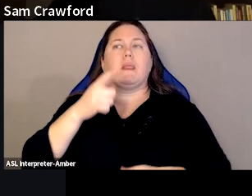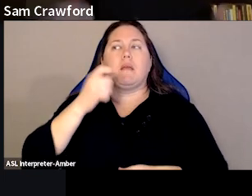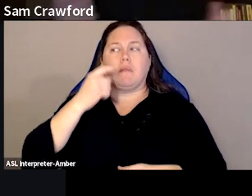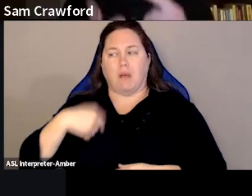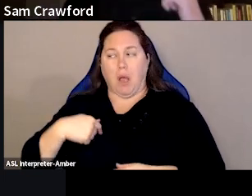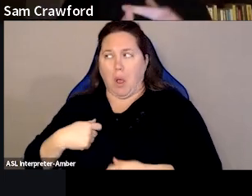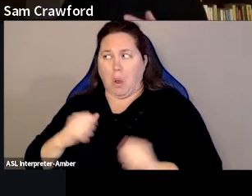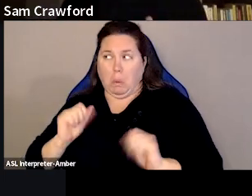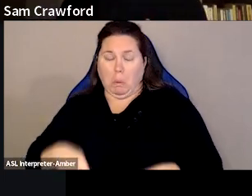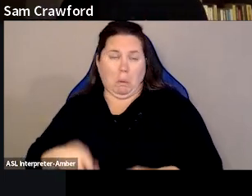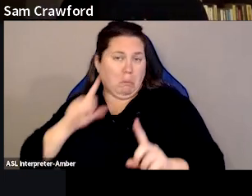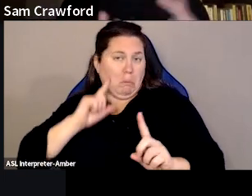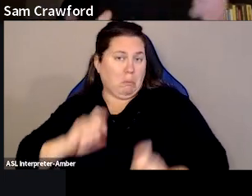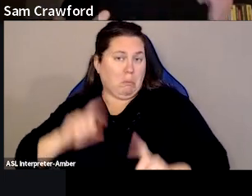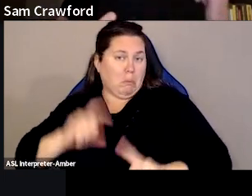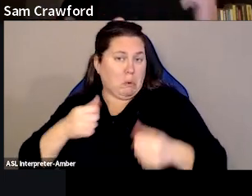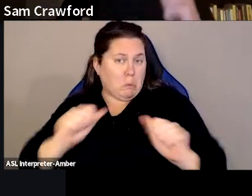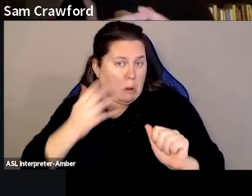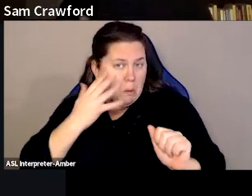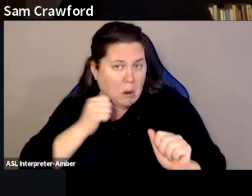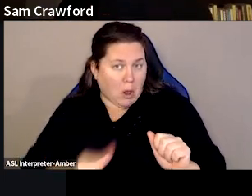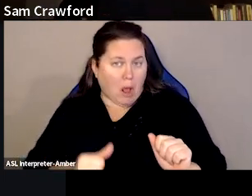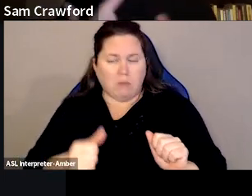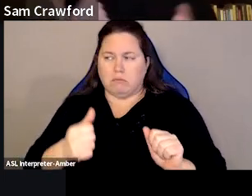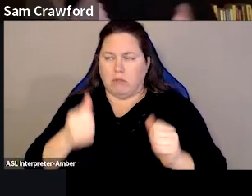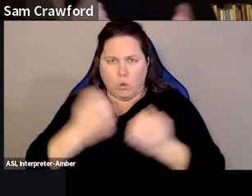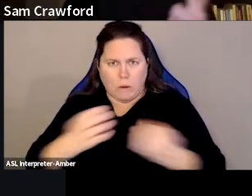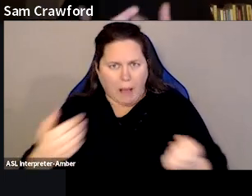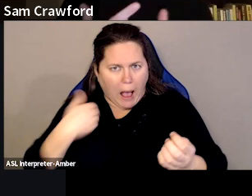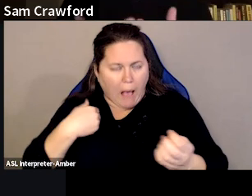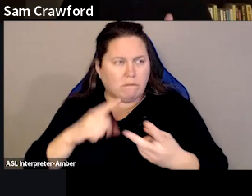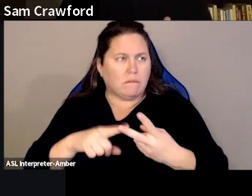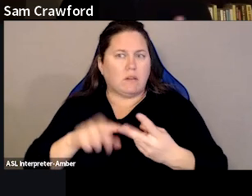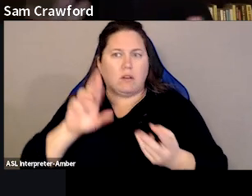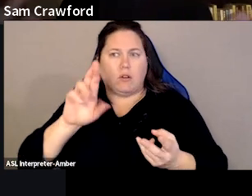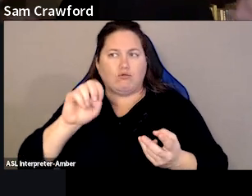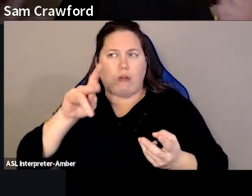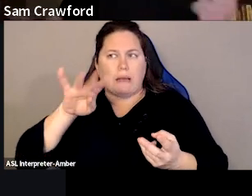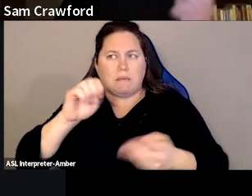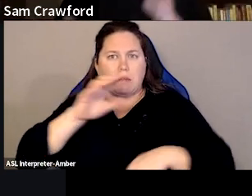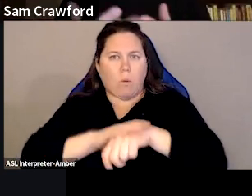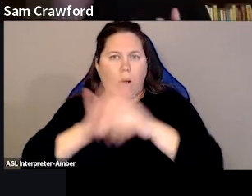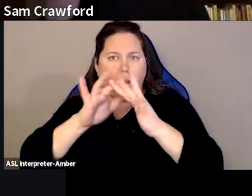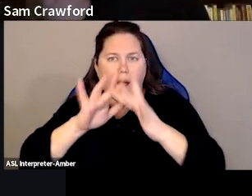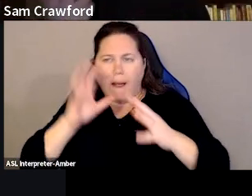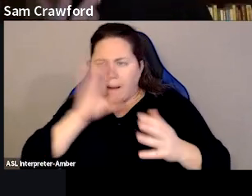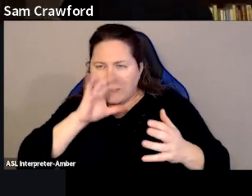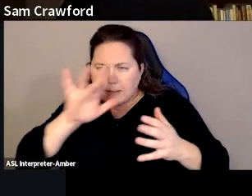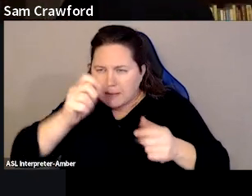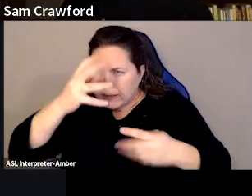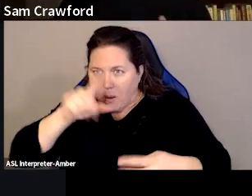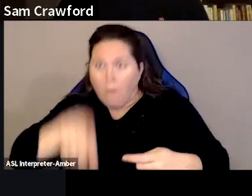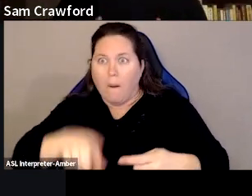You have access to the same equipment that he would. You can find the recipe online with a video walkthrough. You can go and buy the exact